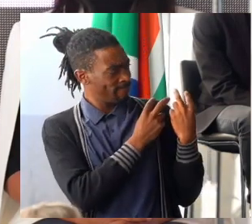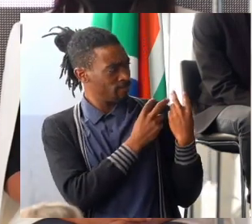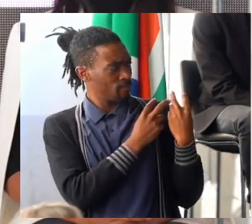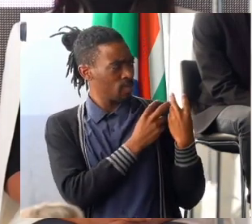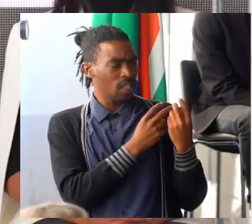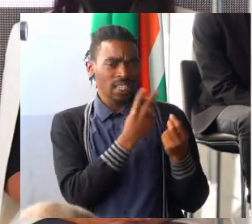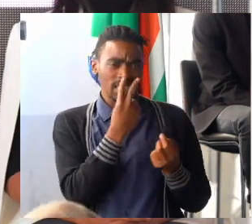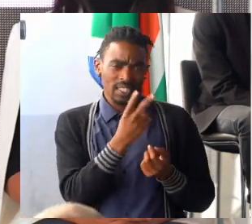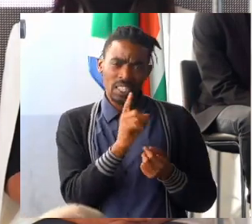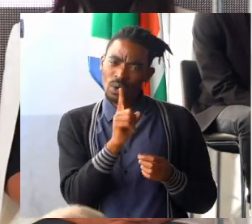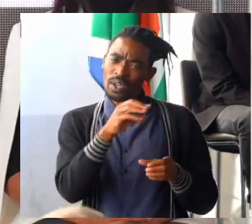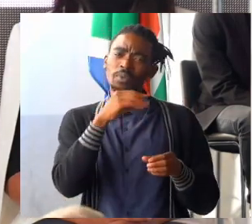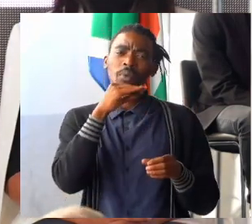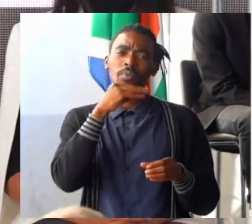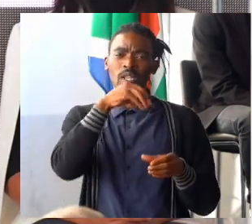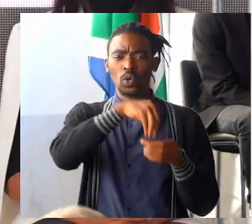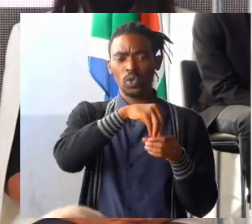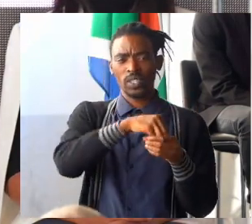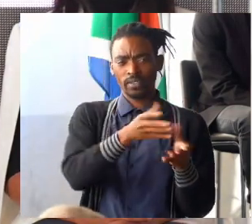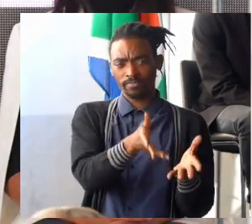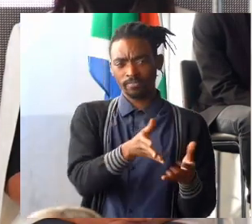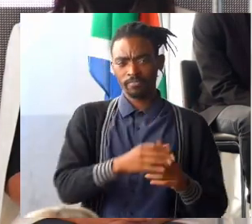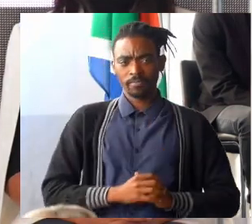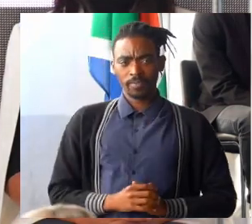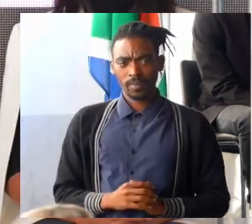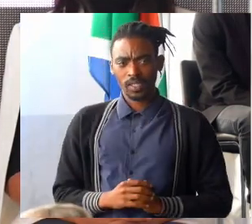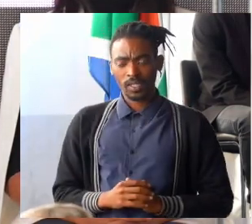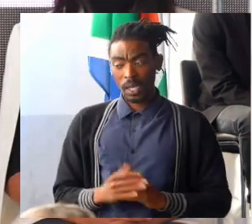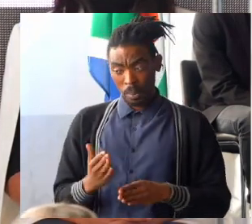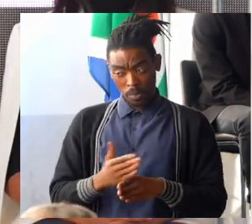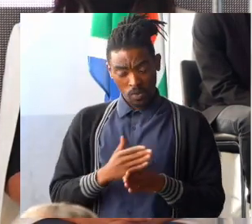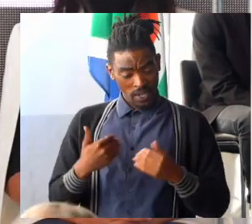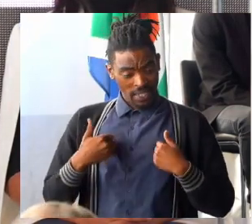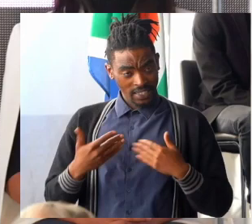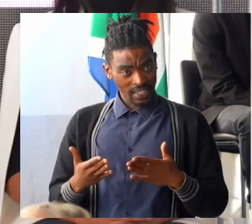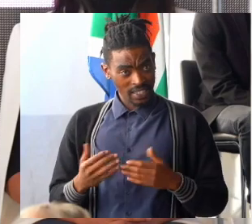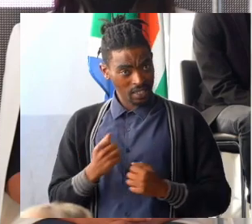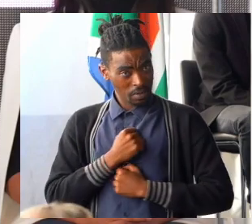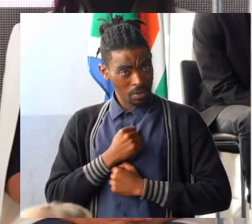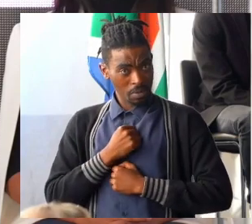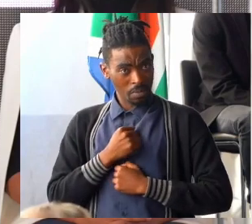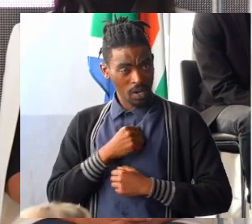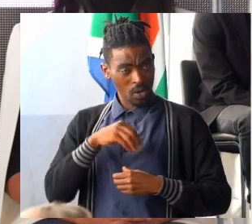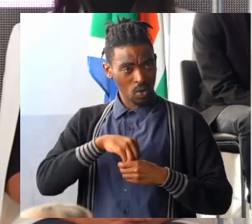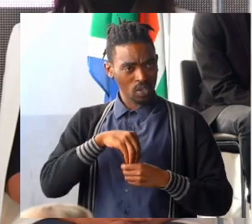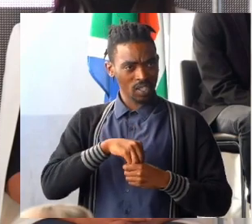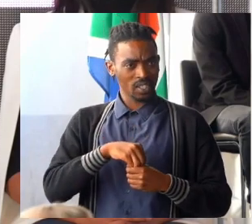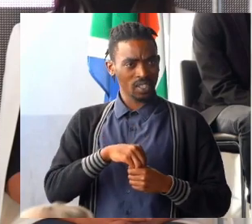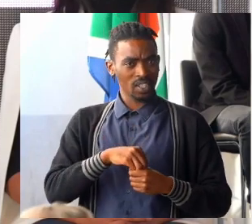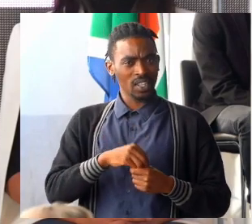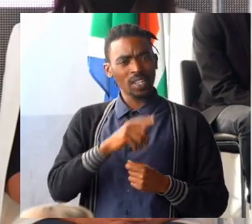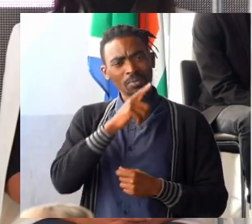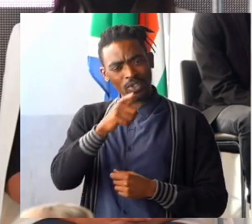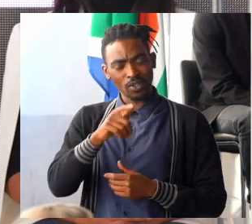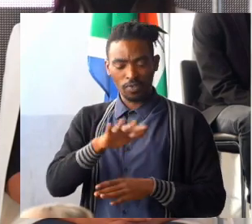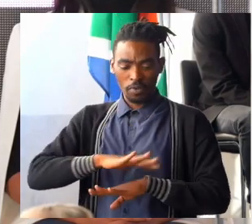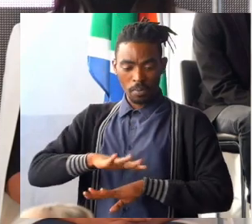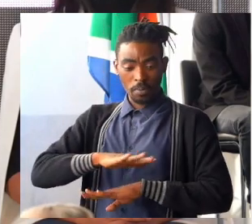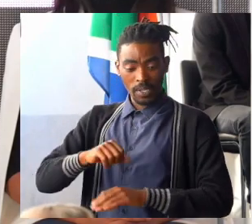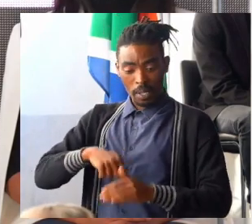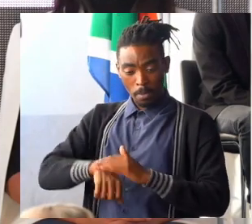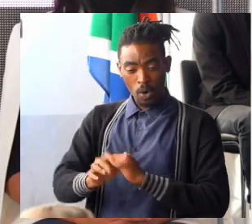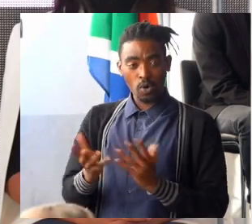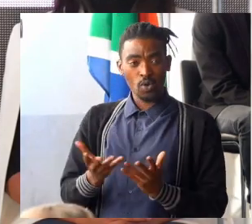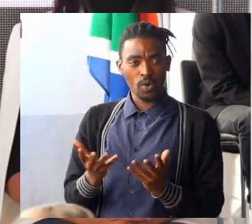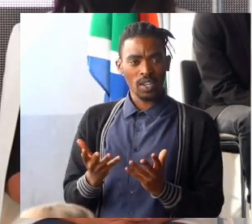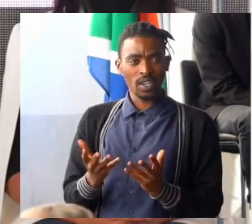that context. But before I get into the formal part of my remarks today, so let me tell you about the place I come from. I'm